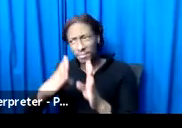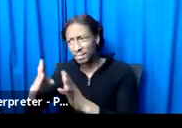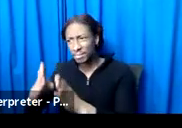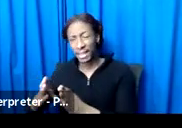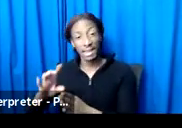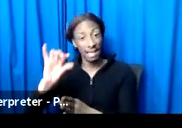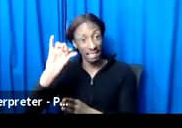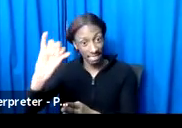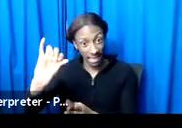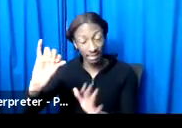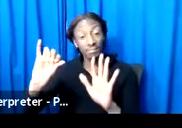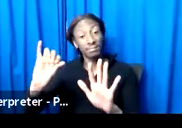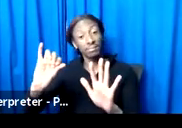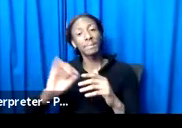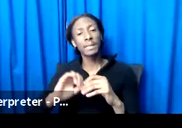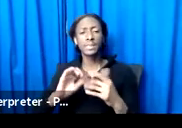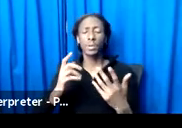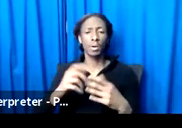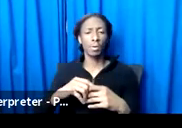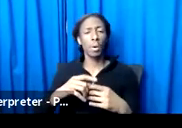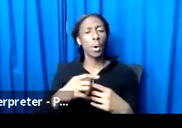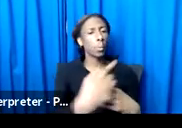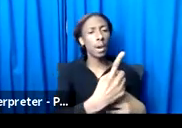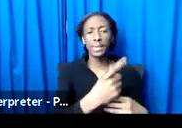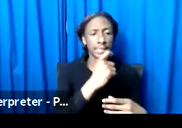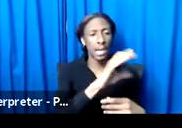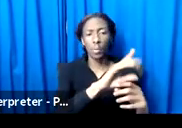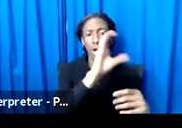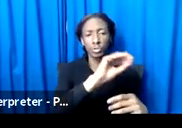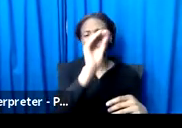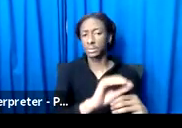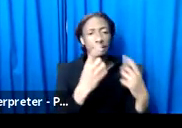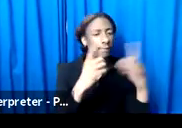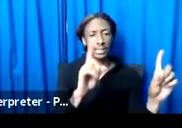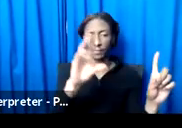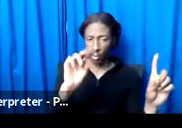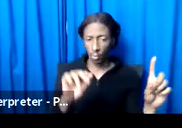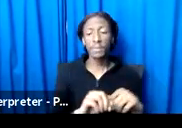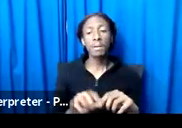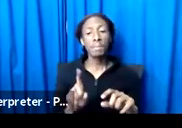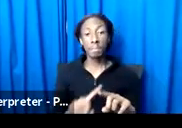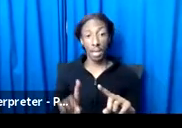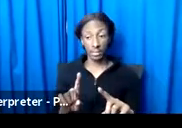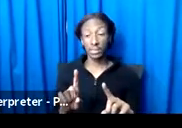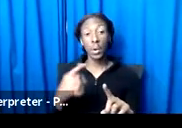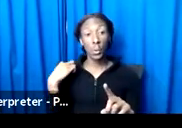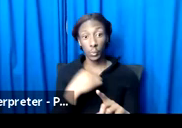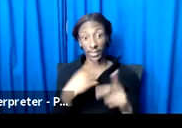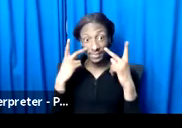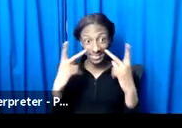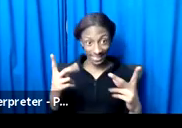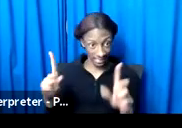Perhaps in isolation, any one is not 100% effective, but in a school setting in particular, what we've seen in a number of